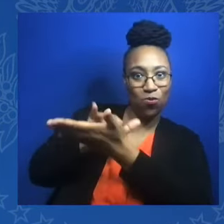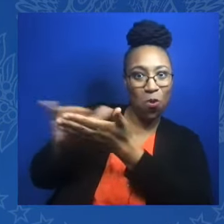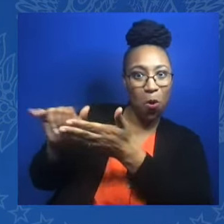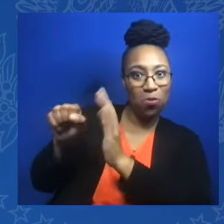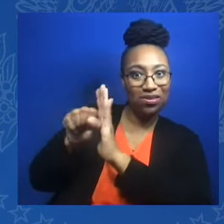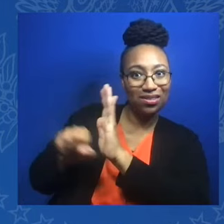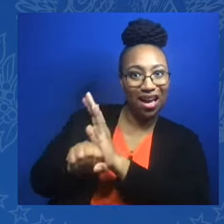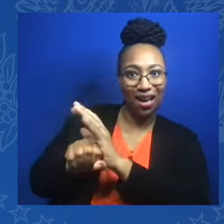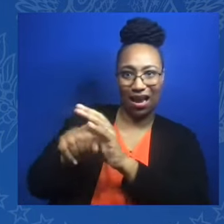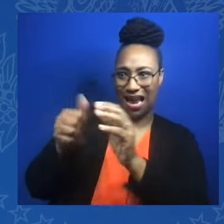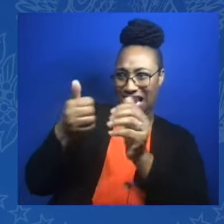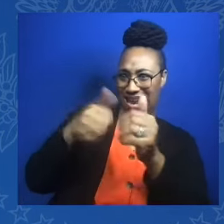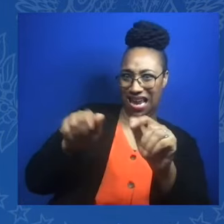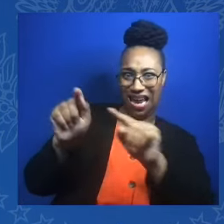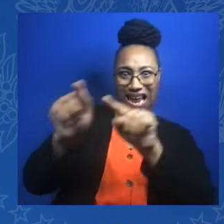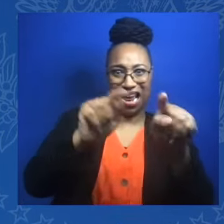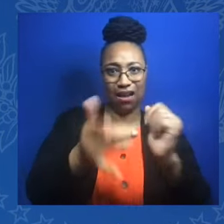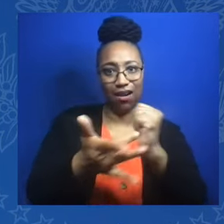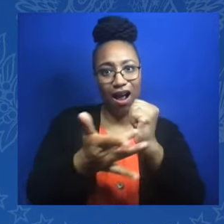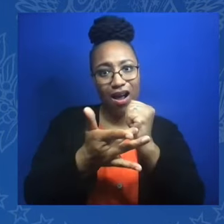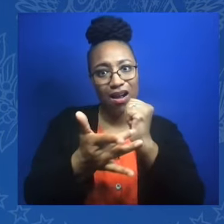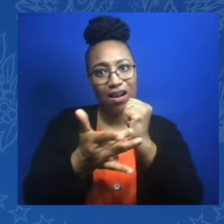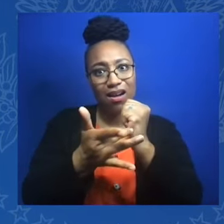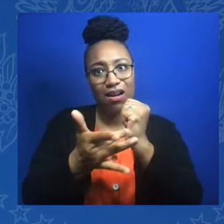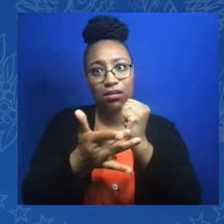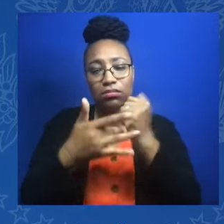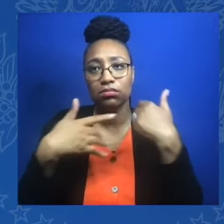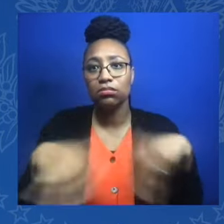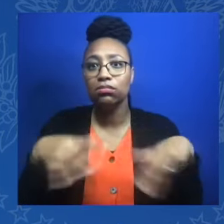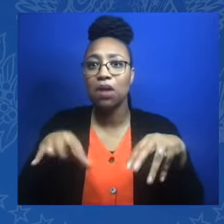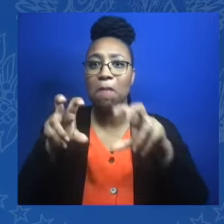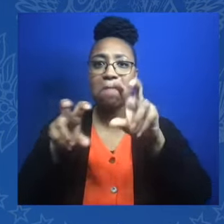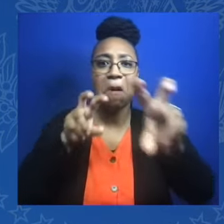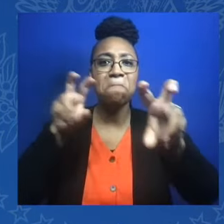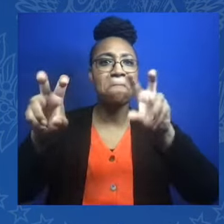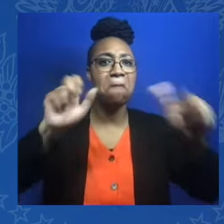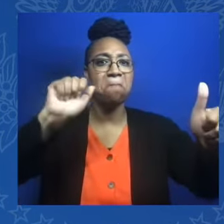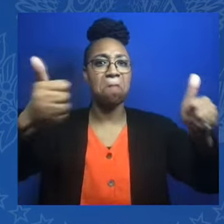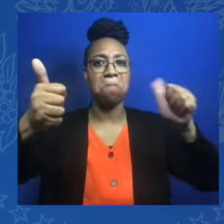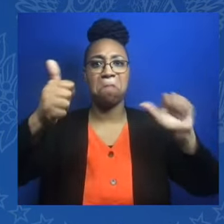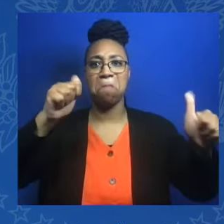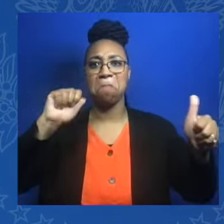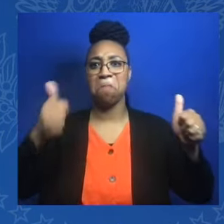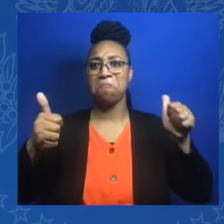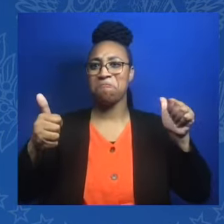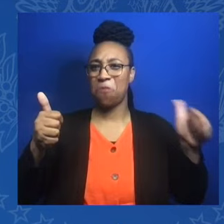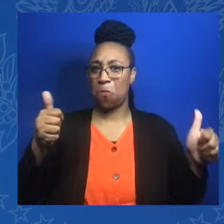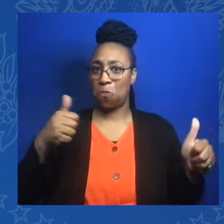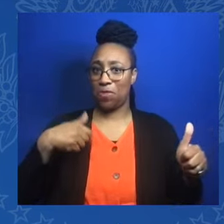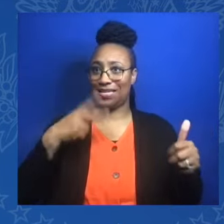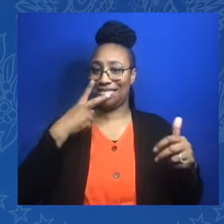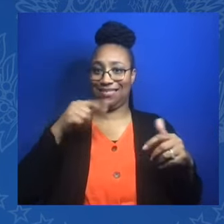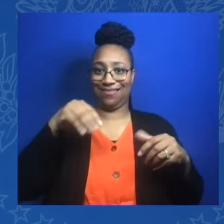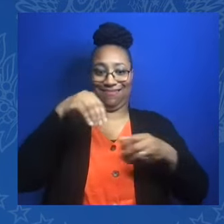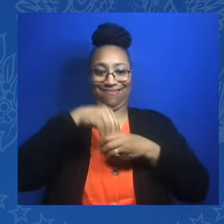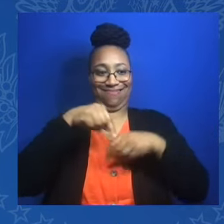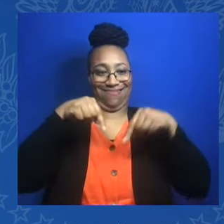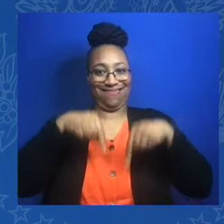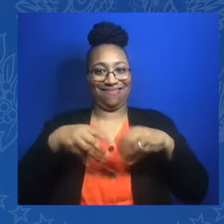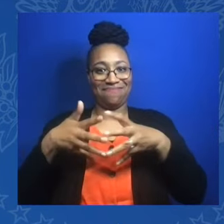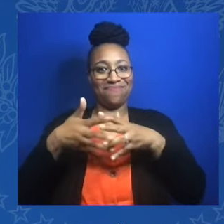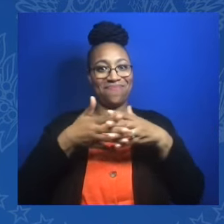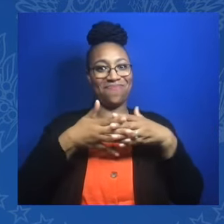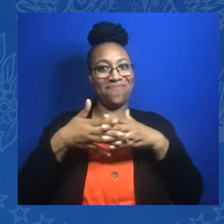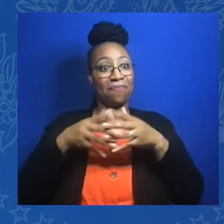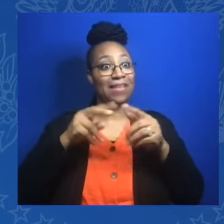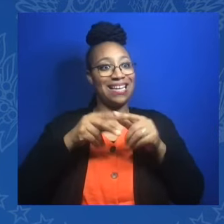world. And chips began to roll off these new production lines in America. A lot of them are going to be coming to Canada to be packaged.